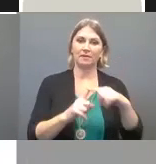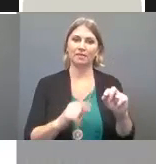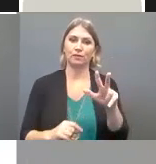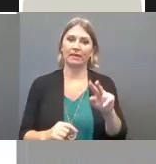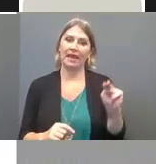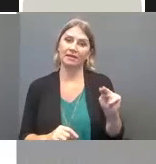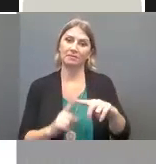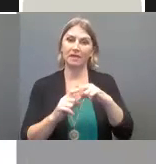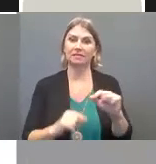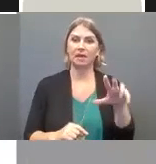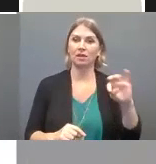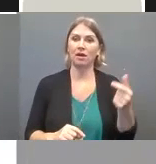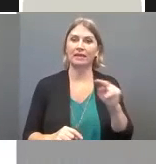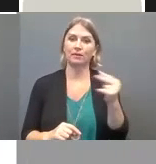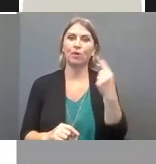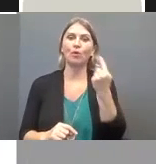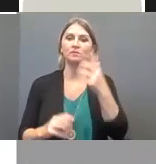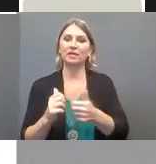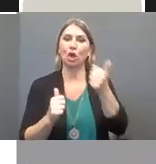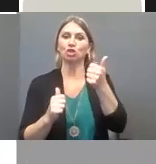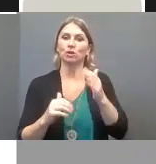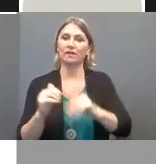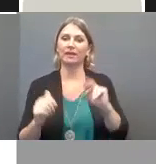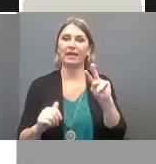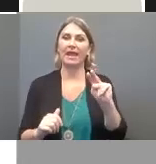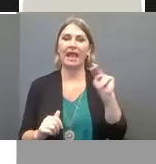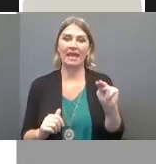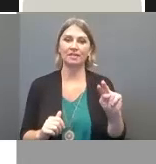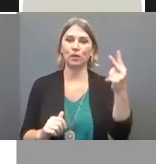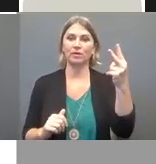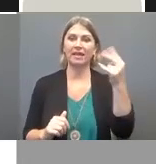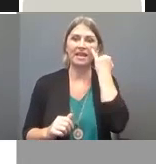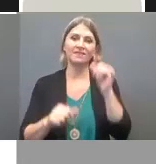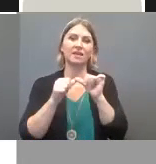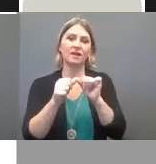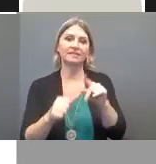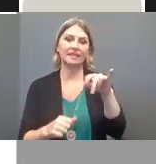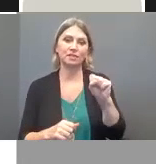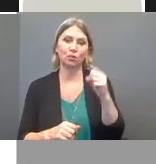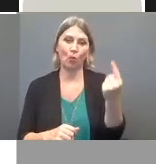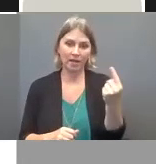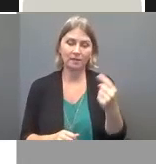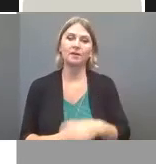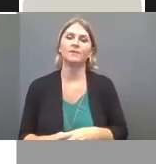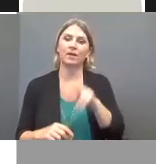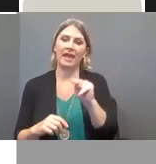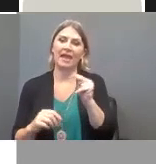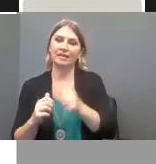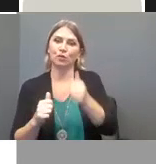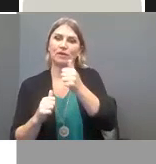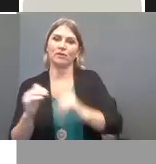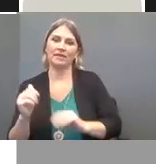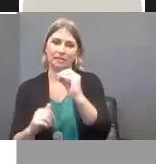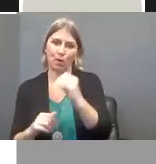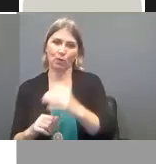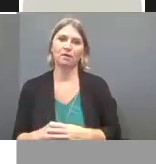will always be larger than n squared, where the constant is 1, where n is greater than 0, right? So for a constant